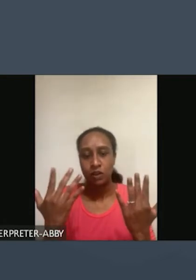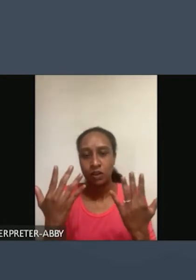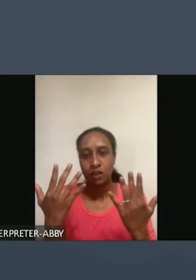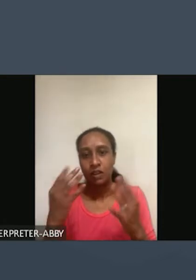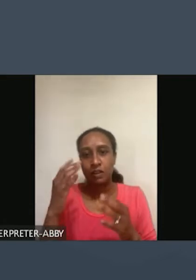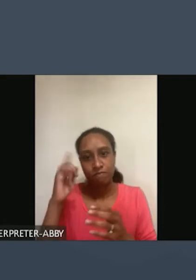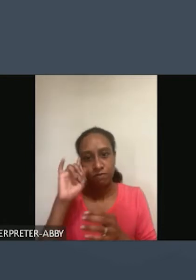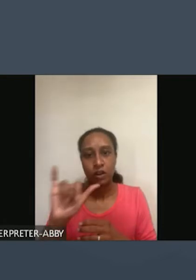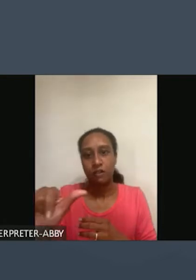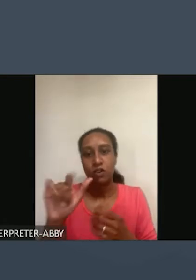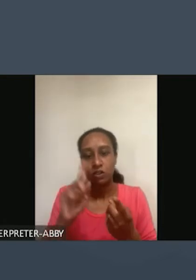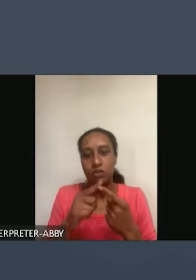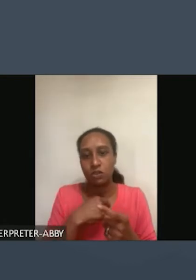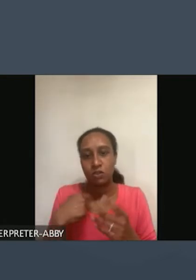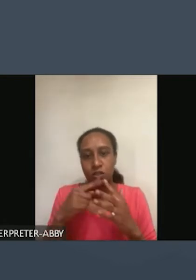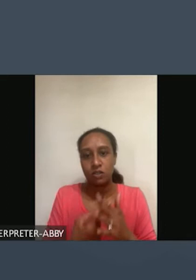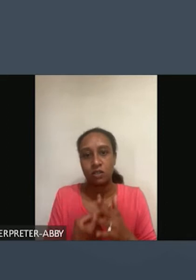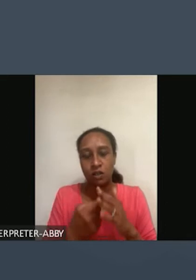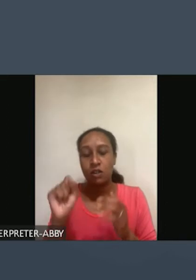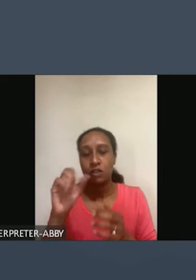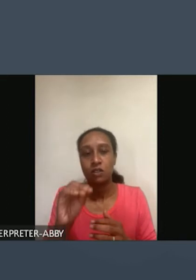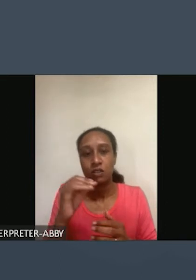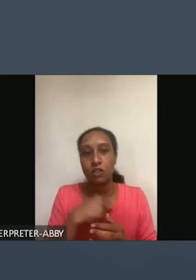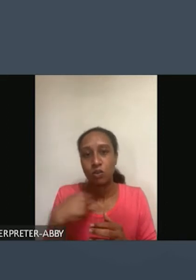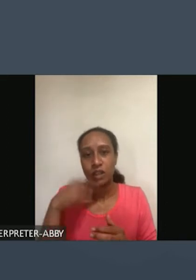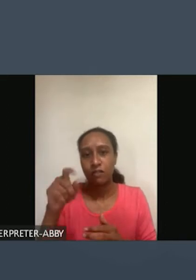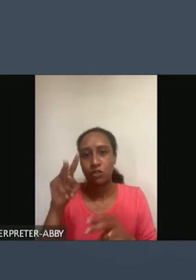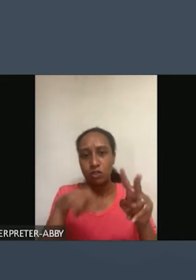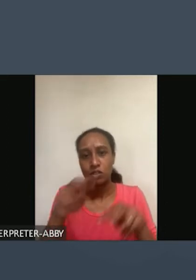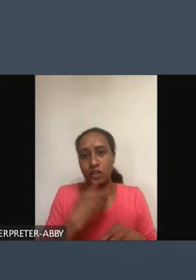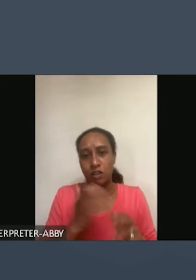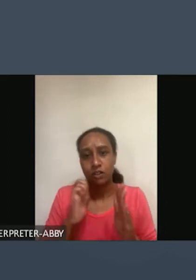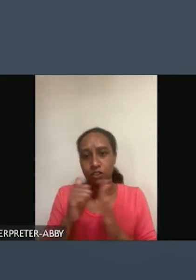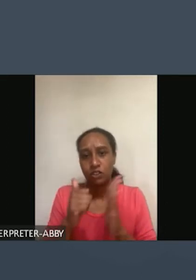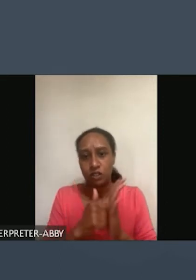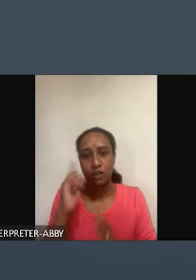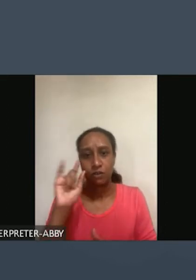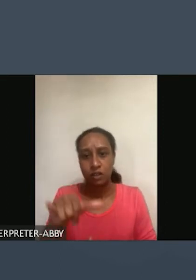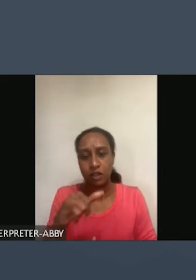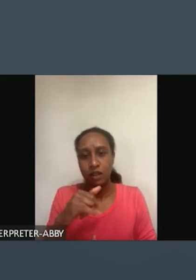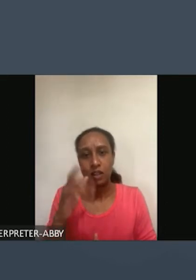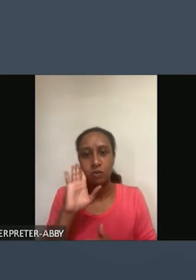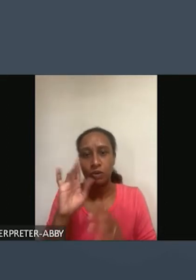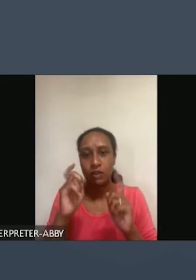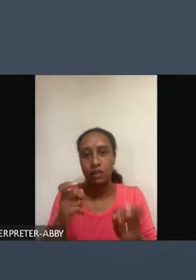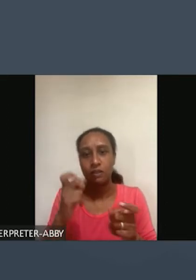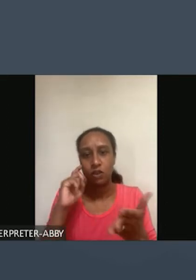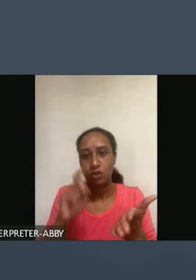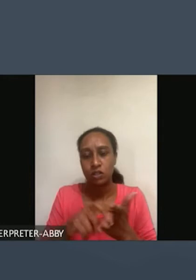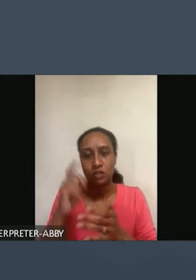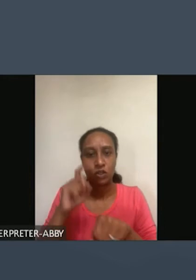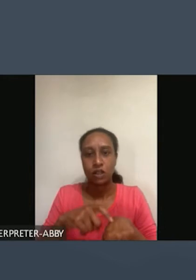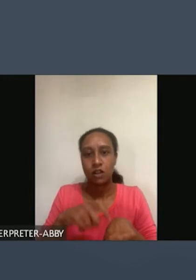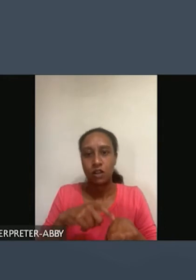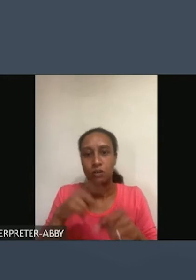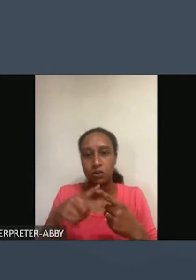indefinitely when we start. But we have to look at our agenda for that, and we'll get notices, the time to you, and